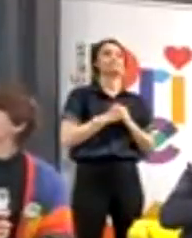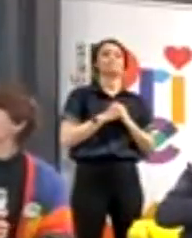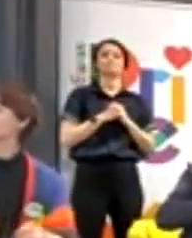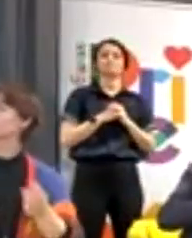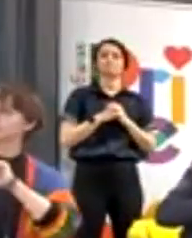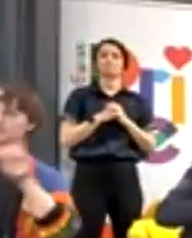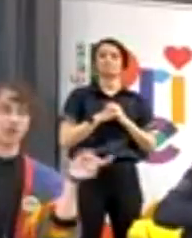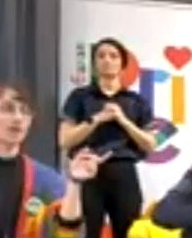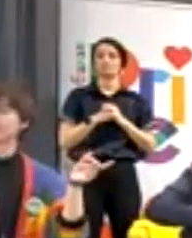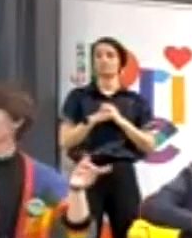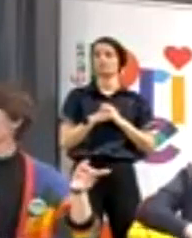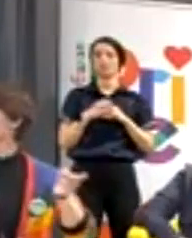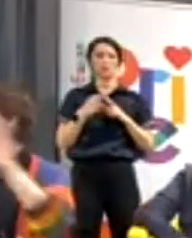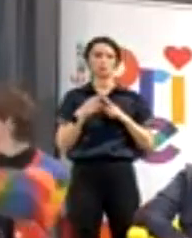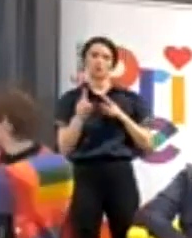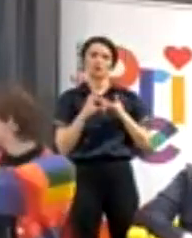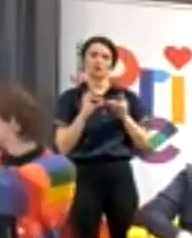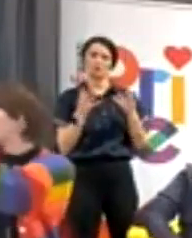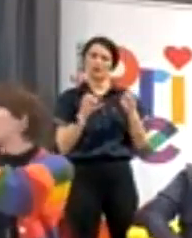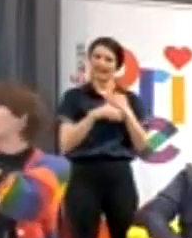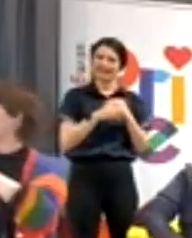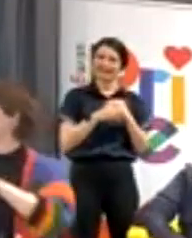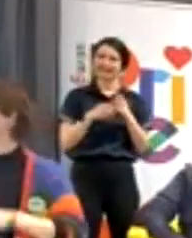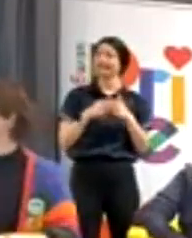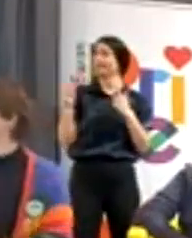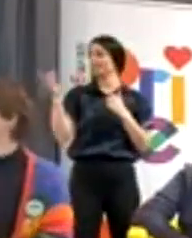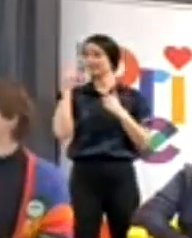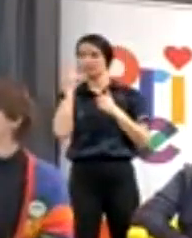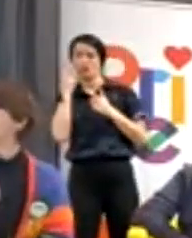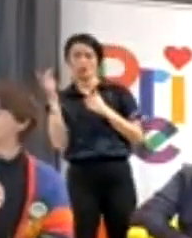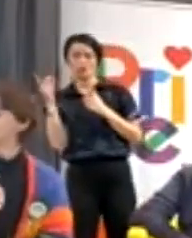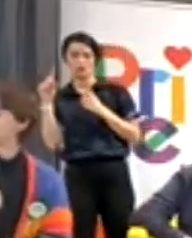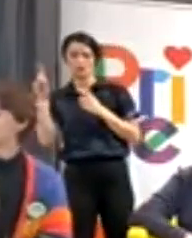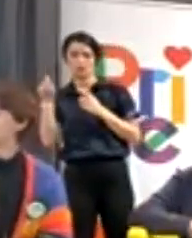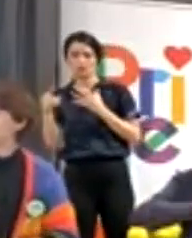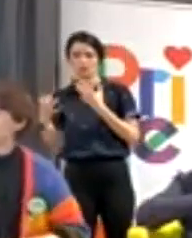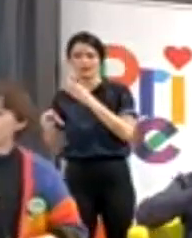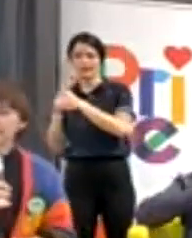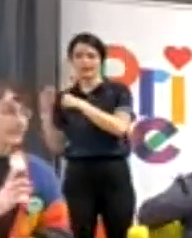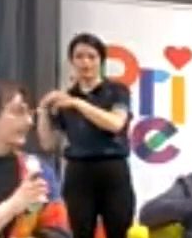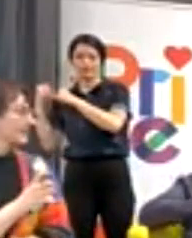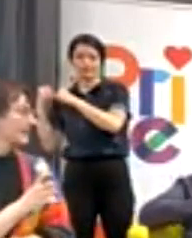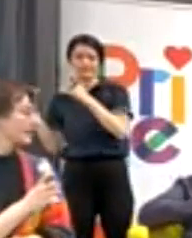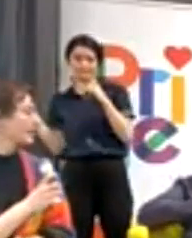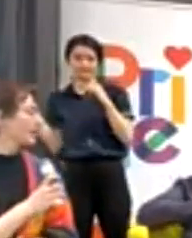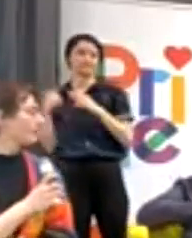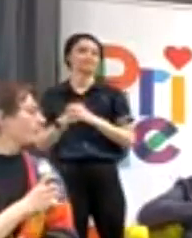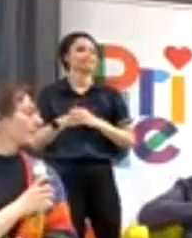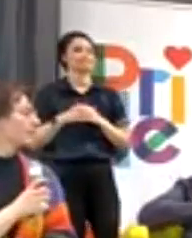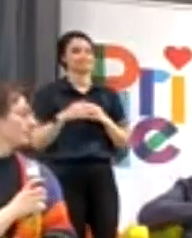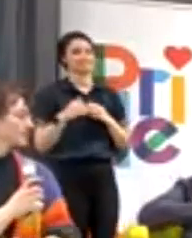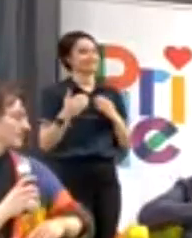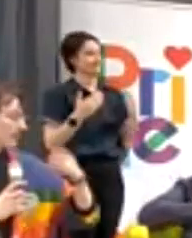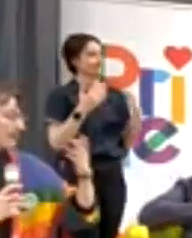So. I had just a really short comment I wanted to add to that, and then I Please saw do. that you were asking if anyone had questions. I think that